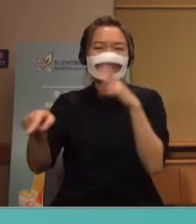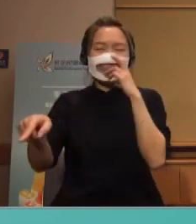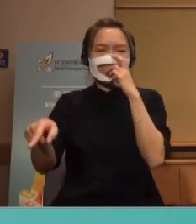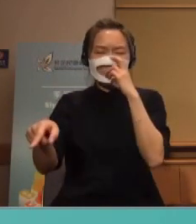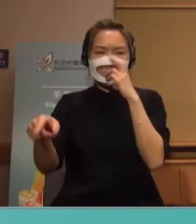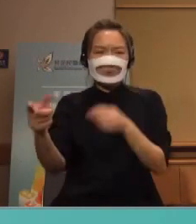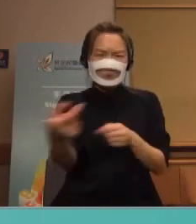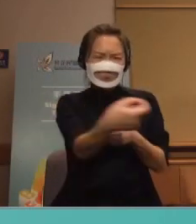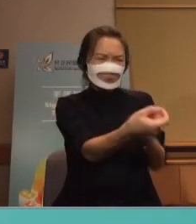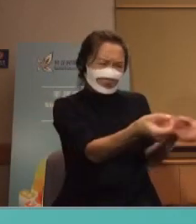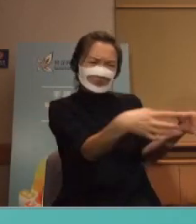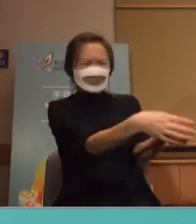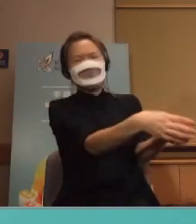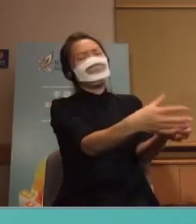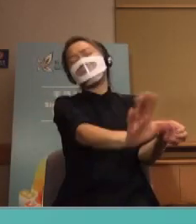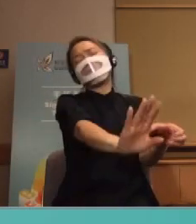And